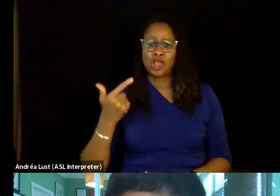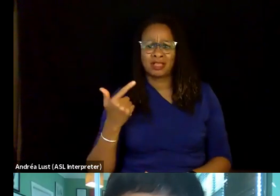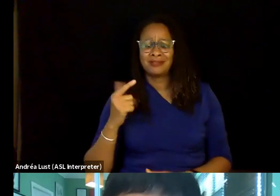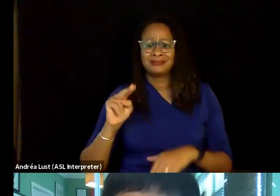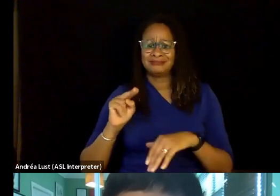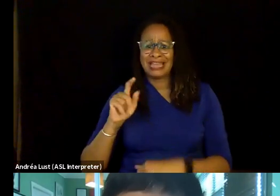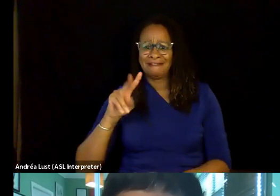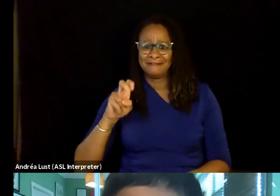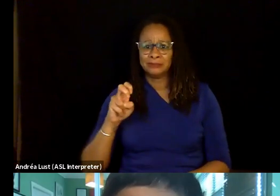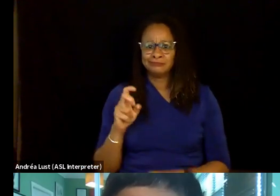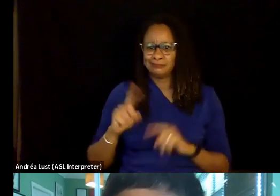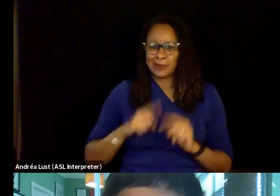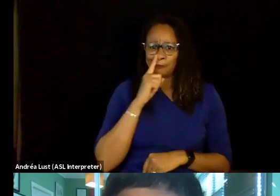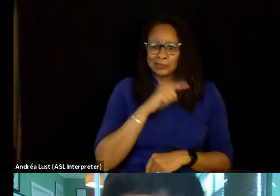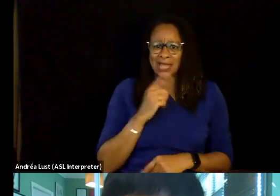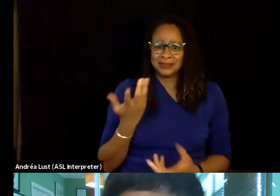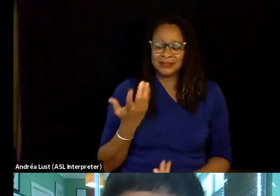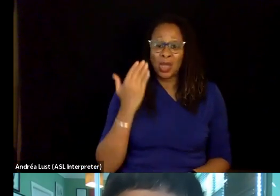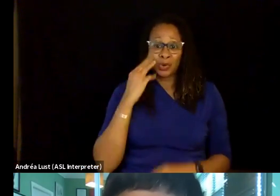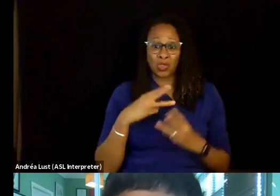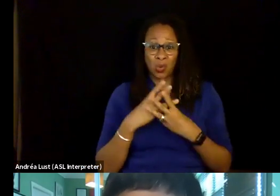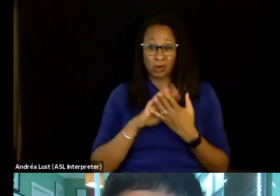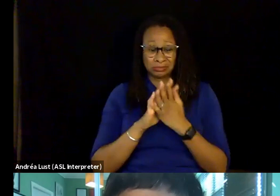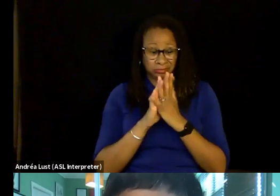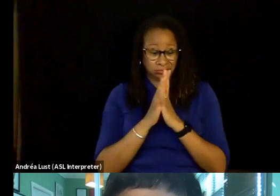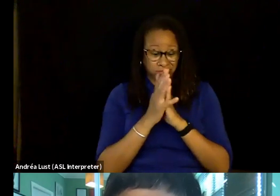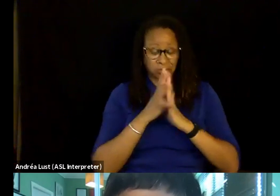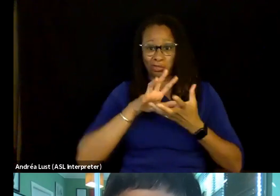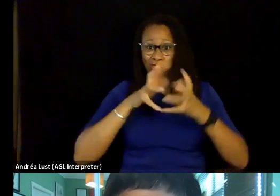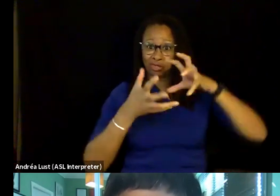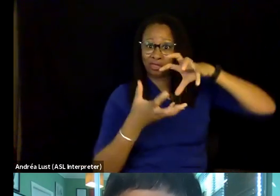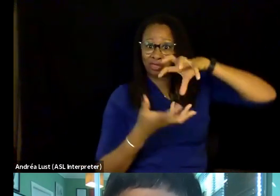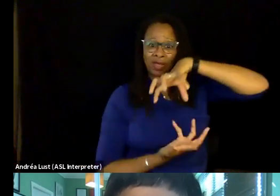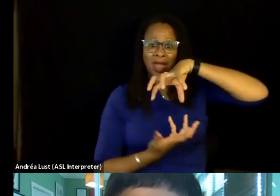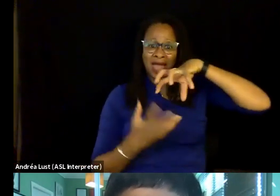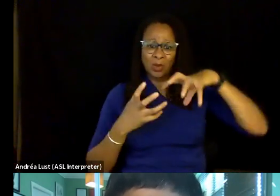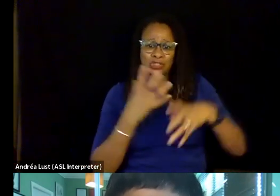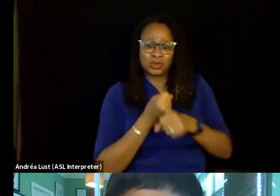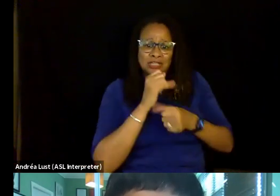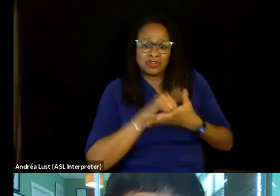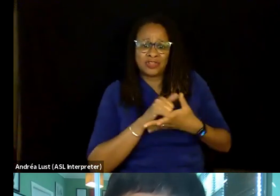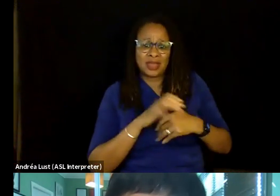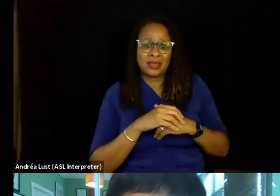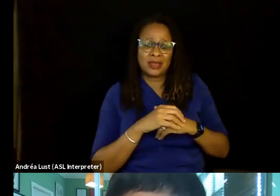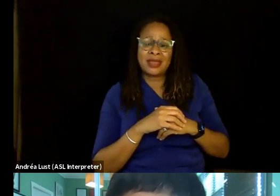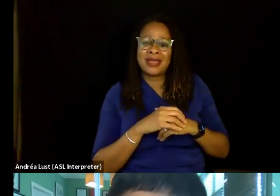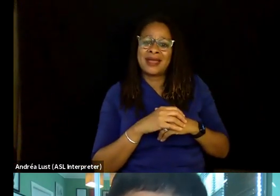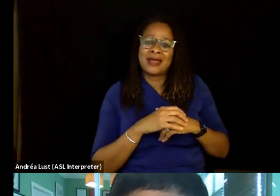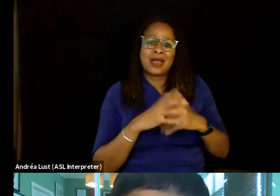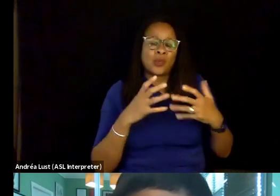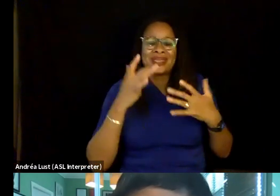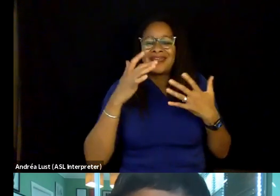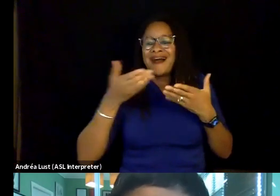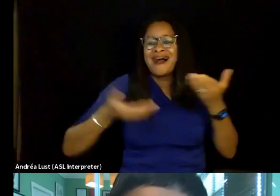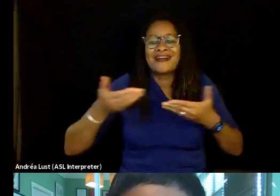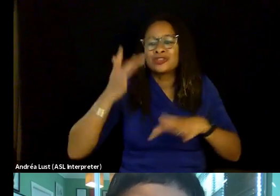pretend? And we knew that the world was getting turned upside down, and I wanted to capture that. So we hired the smartest 20-somethings we could